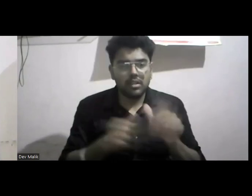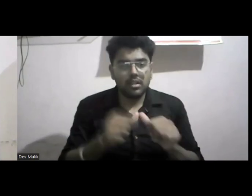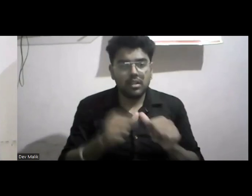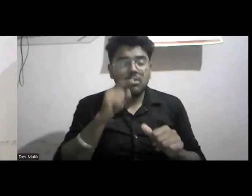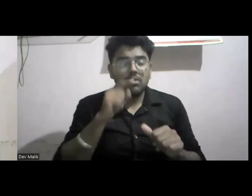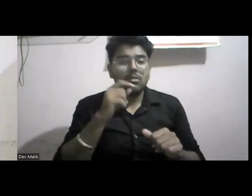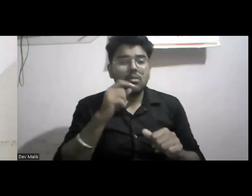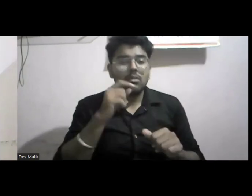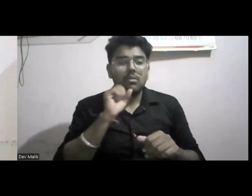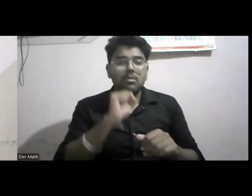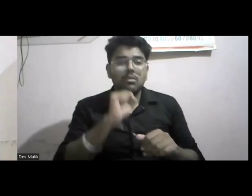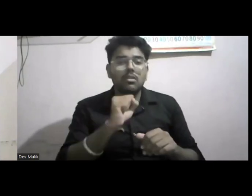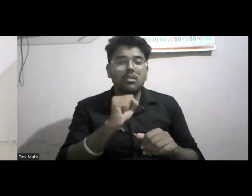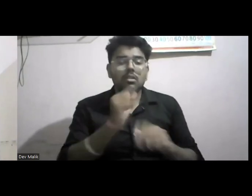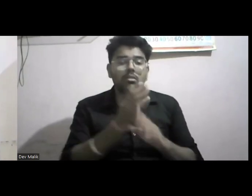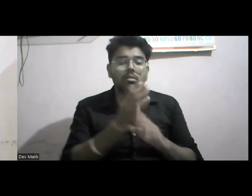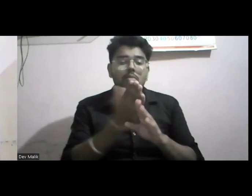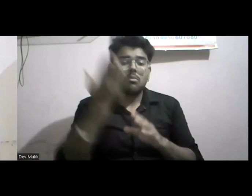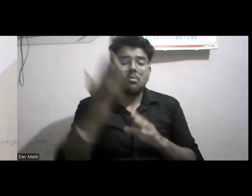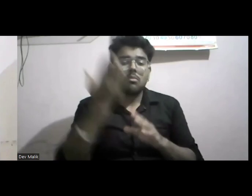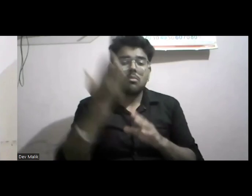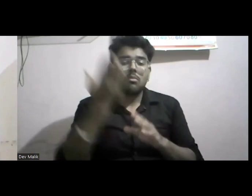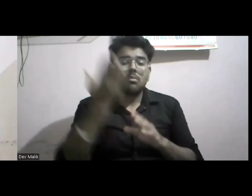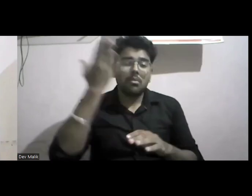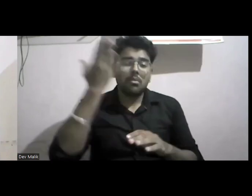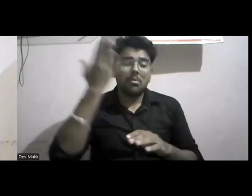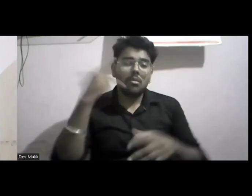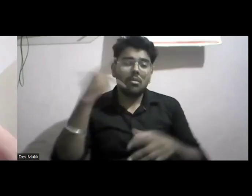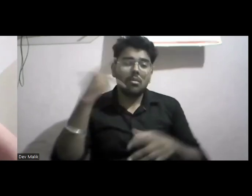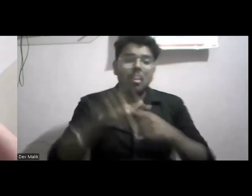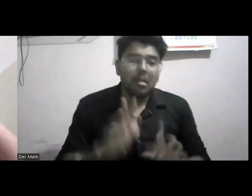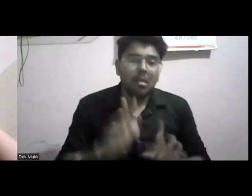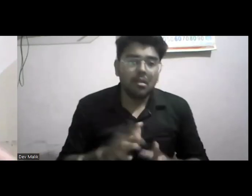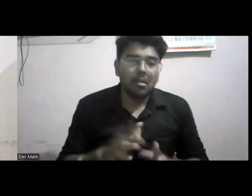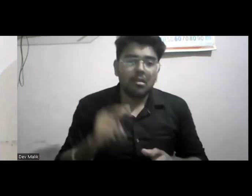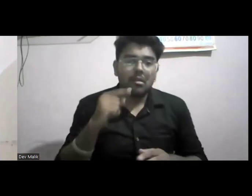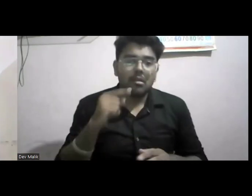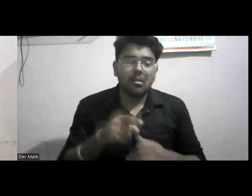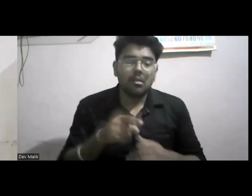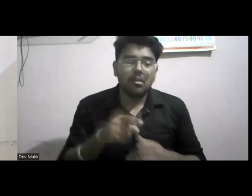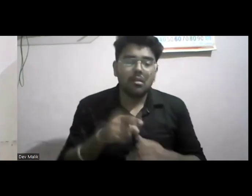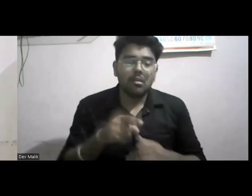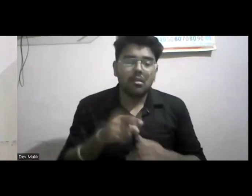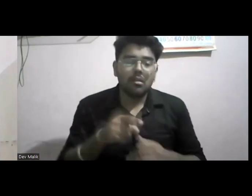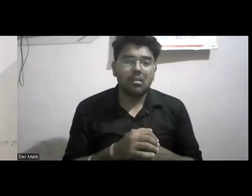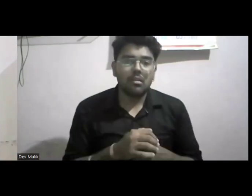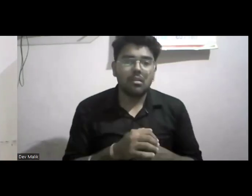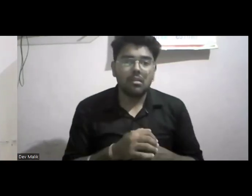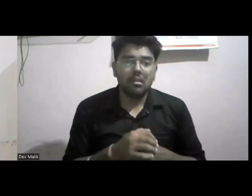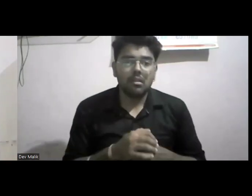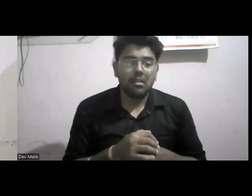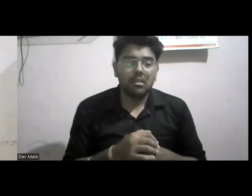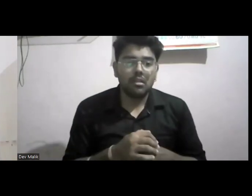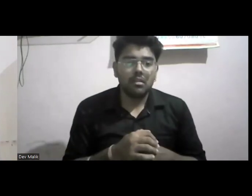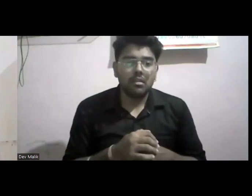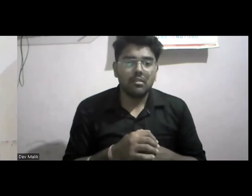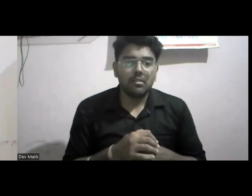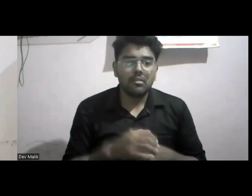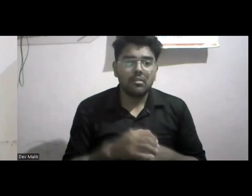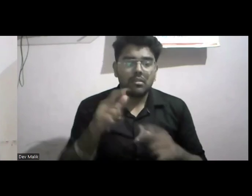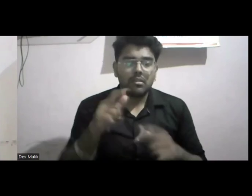the reason behind the addition part, that is horse tail, on his back. Achha. So